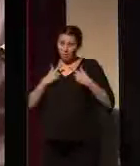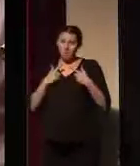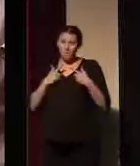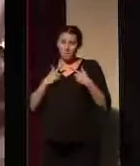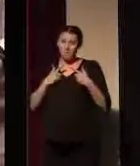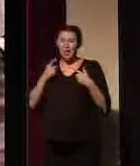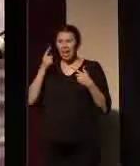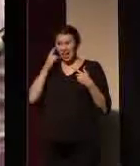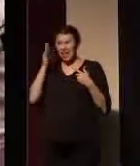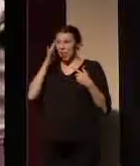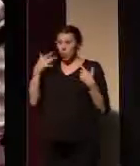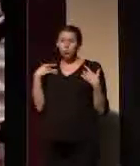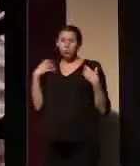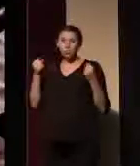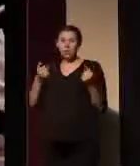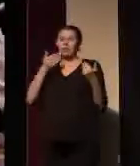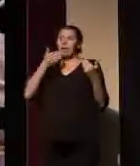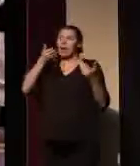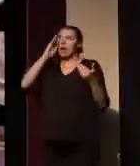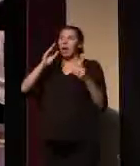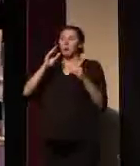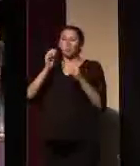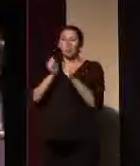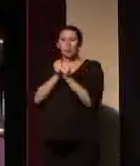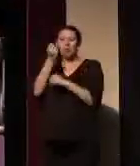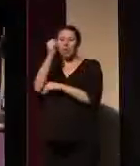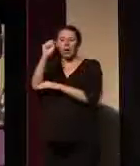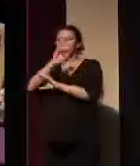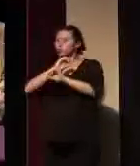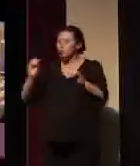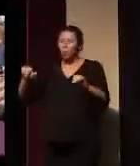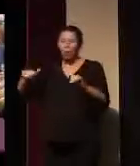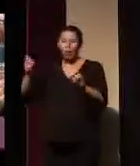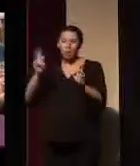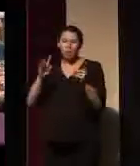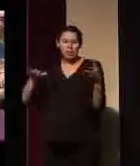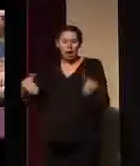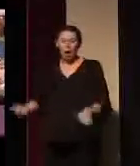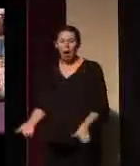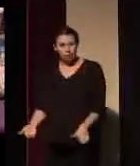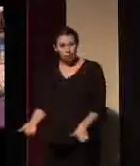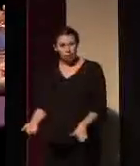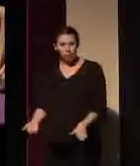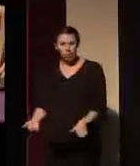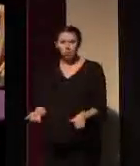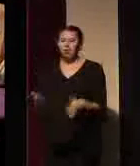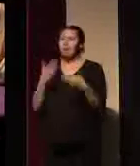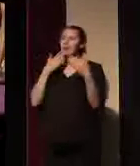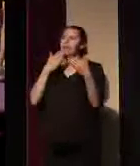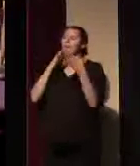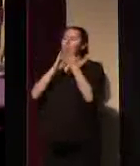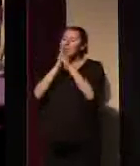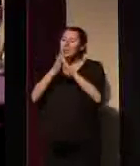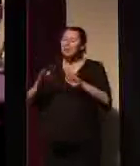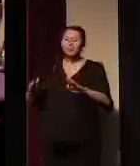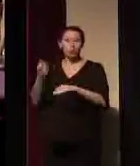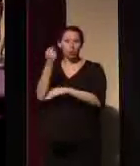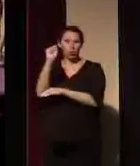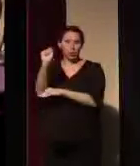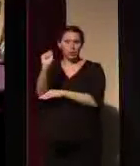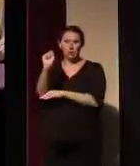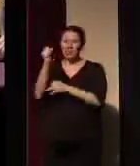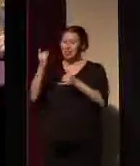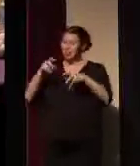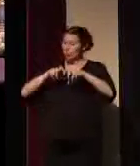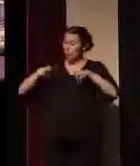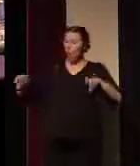thank God that nobody else has lost their life through all the riots. I'm thankful for the peaceful protests and for these forums where we can meet and have